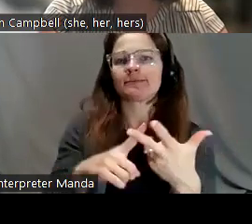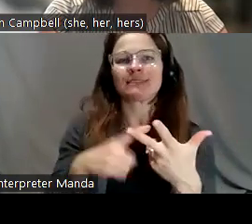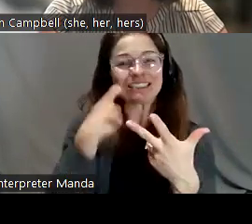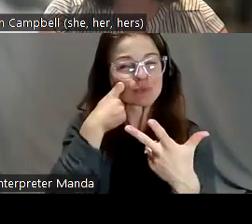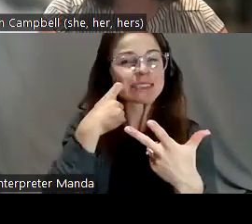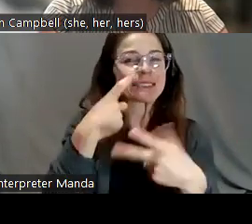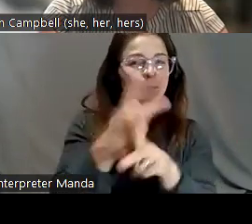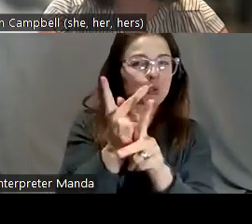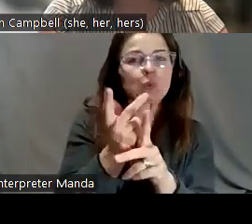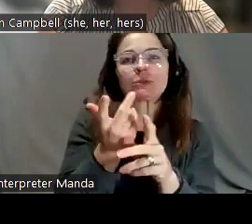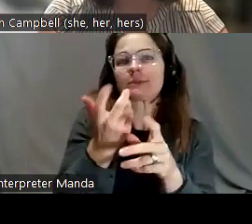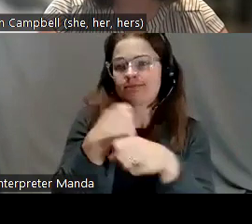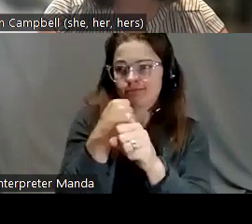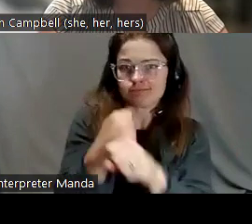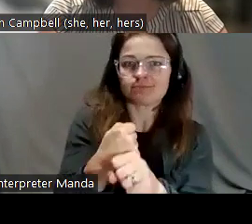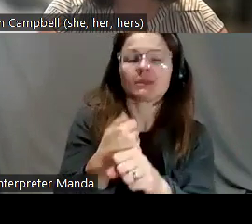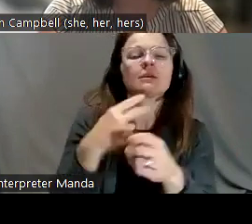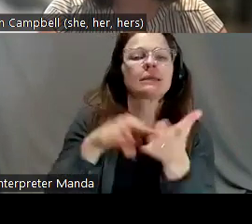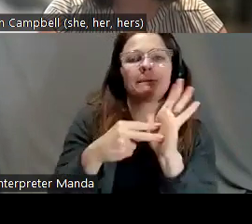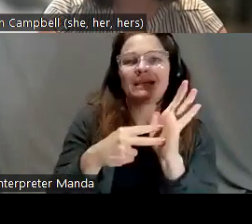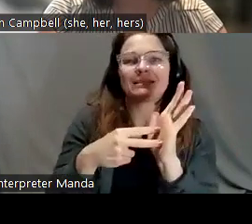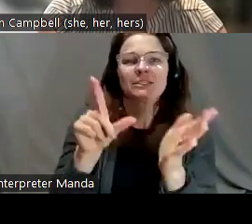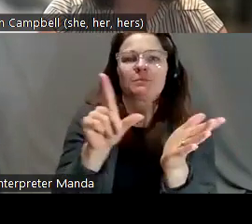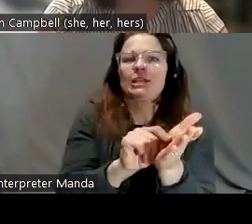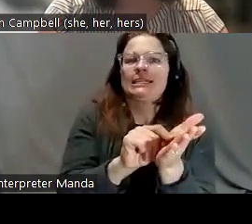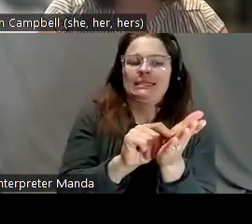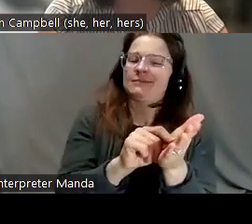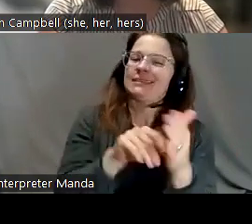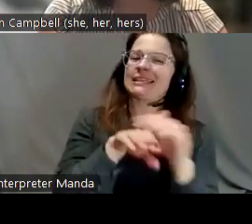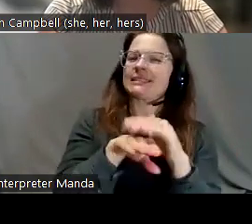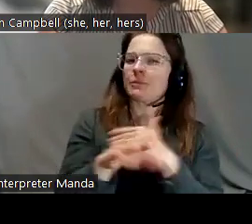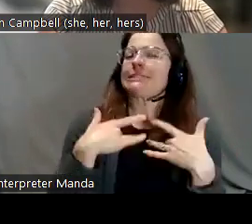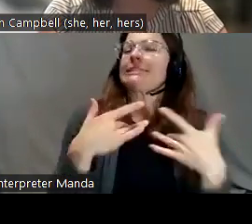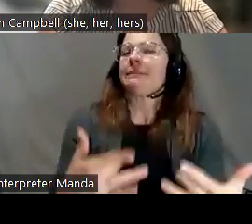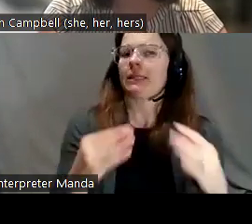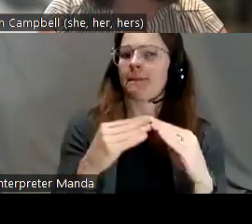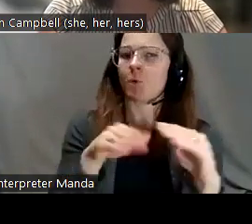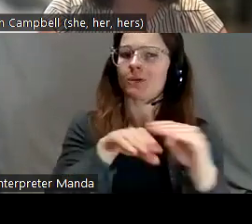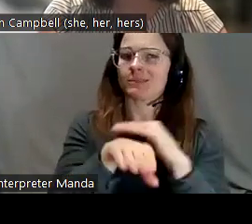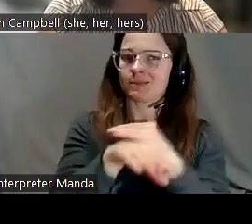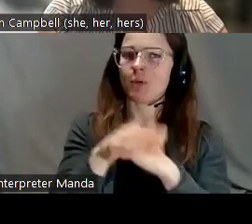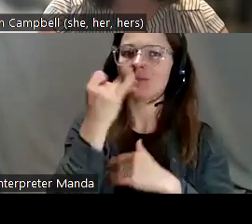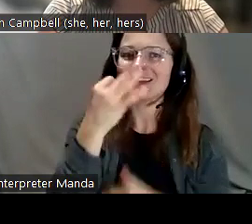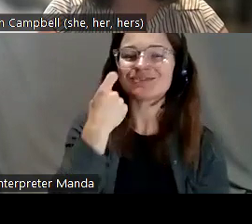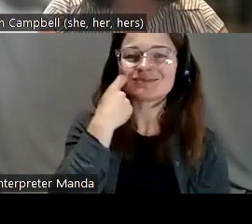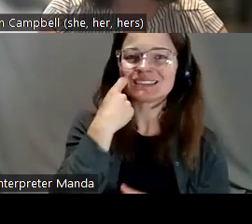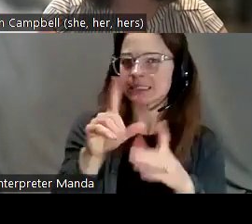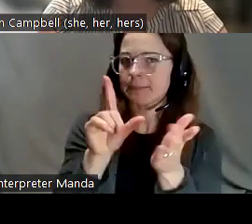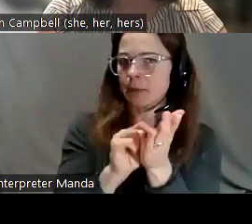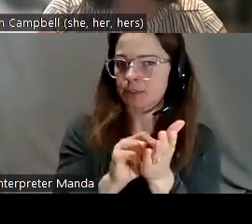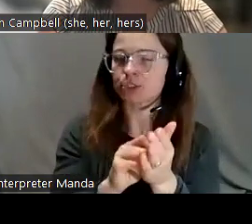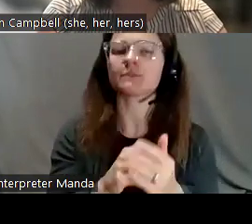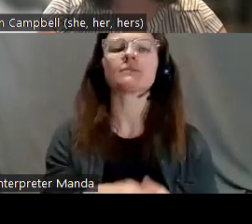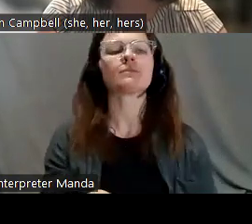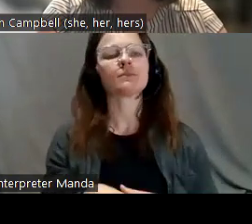is also more likely to be published in an accessible format through these aggregators that our library accesses this